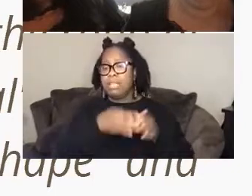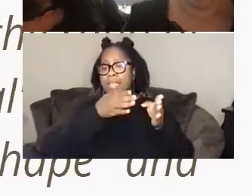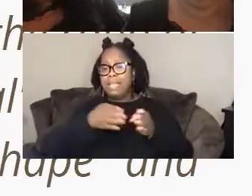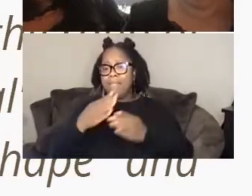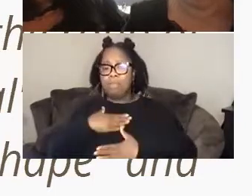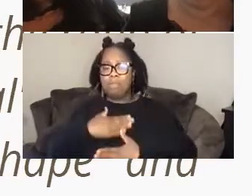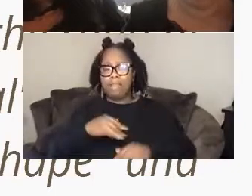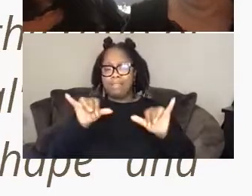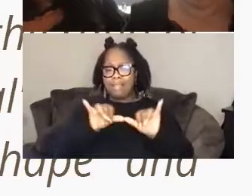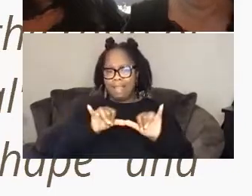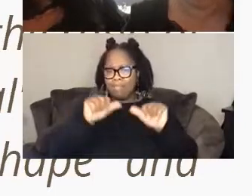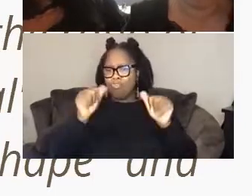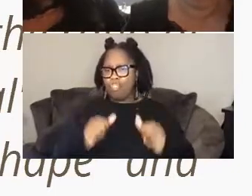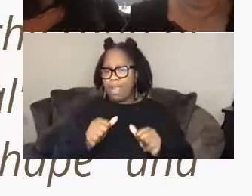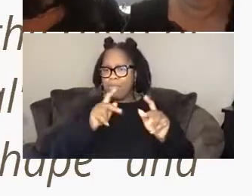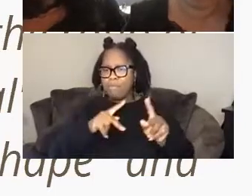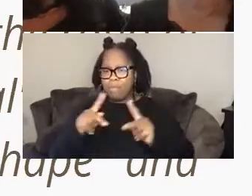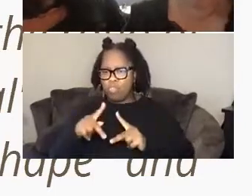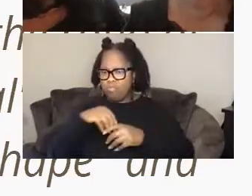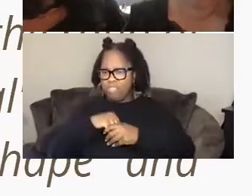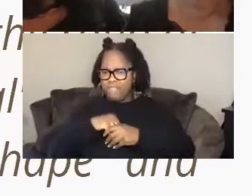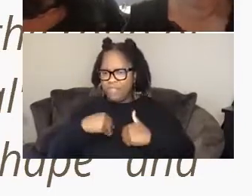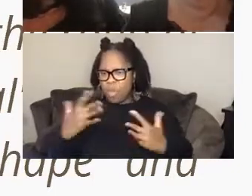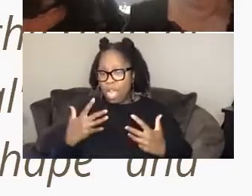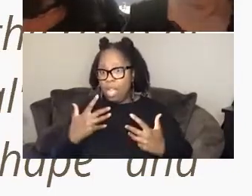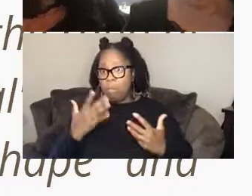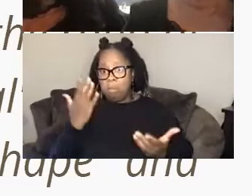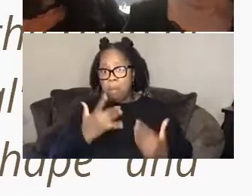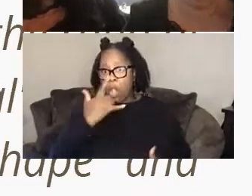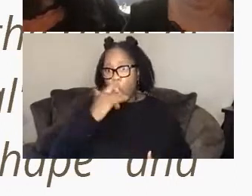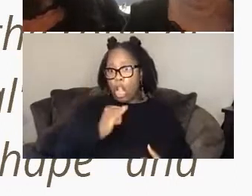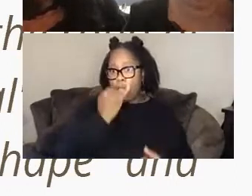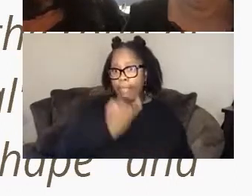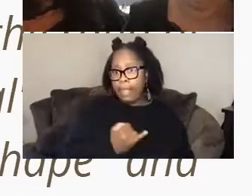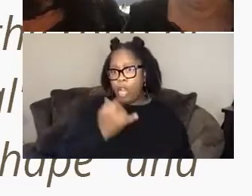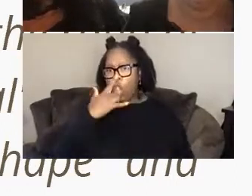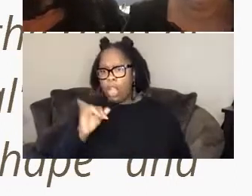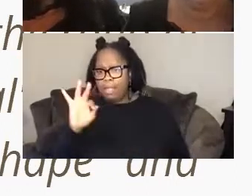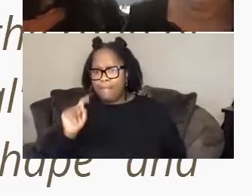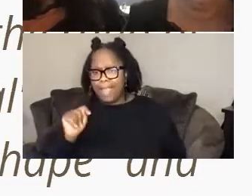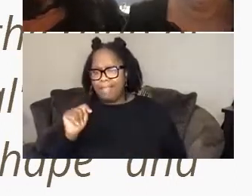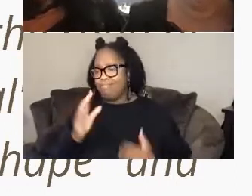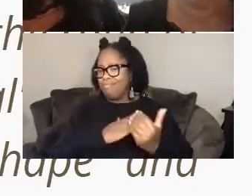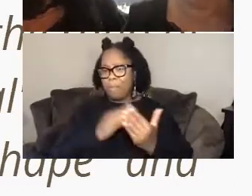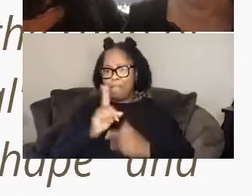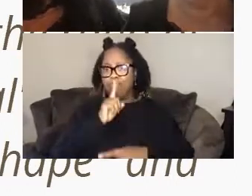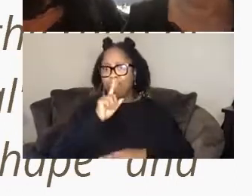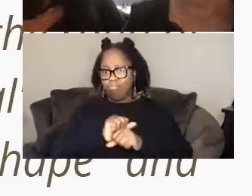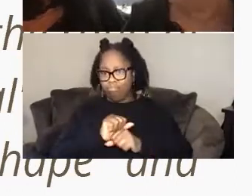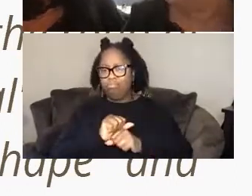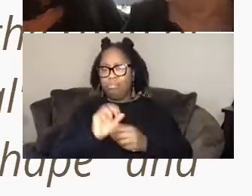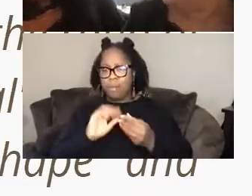and proportions and composition may make them appear fat or thin, regardless of numerical weight. And if I